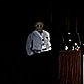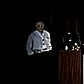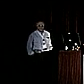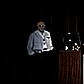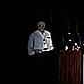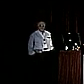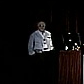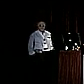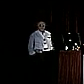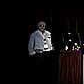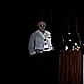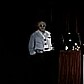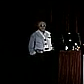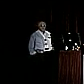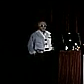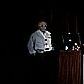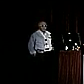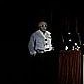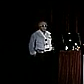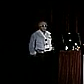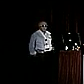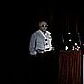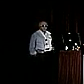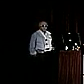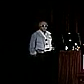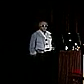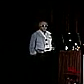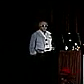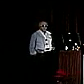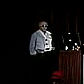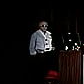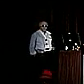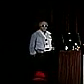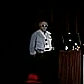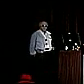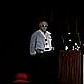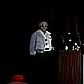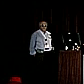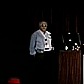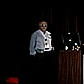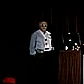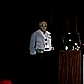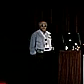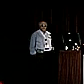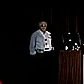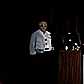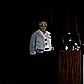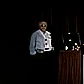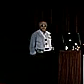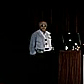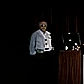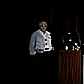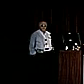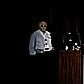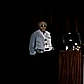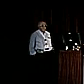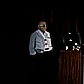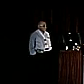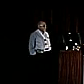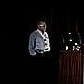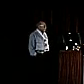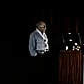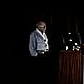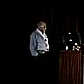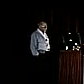um, a lot in order to do this so well. Um, my brother is actually studying to become an ASL interpreter,